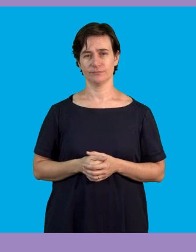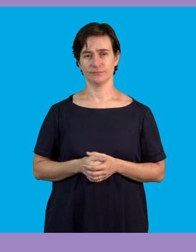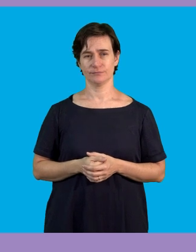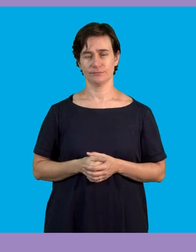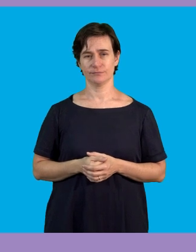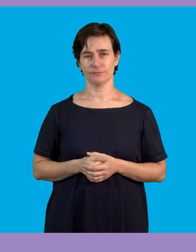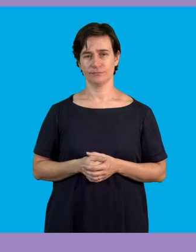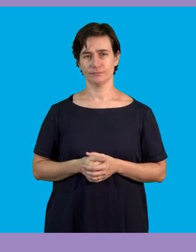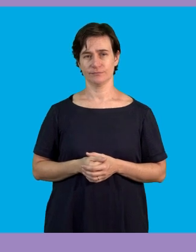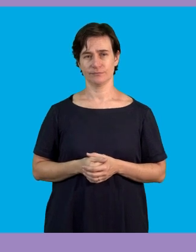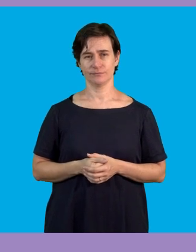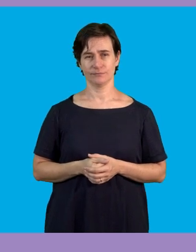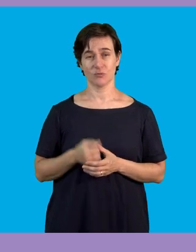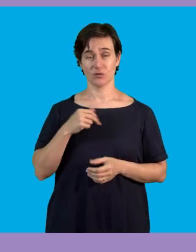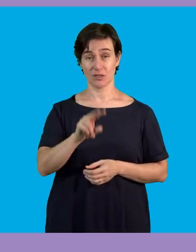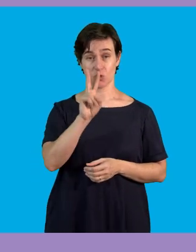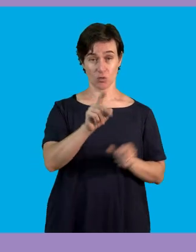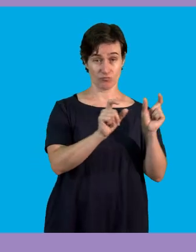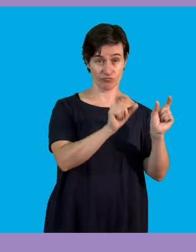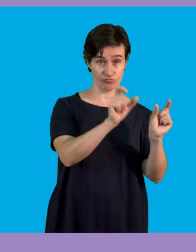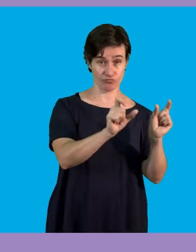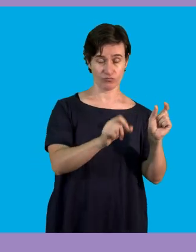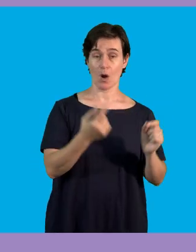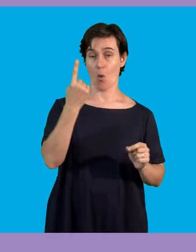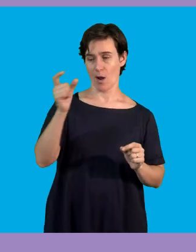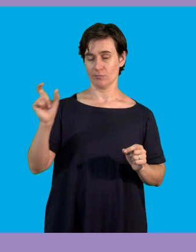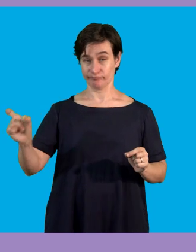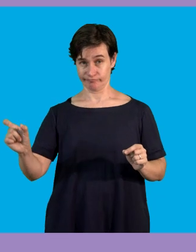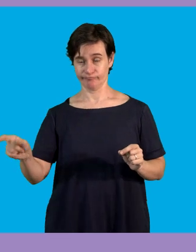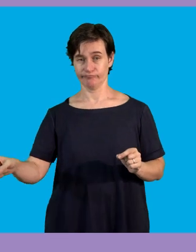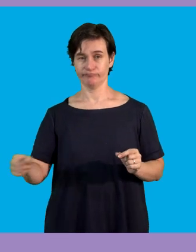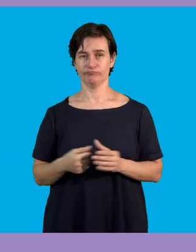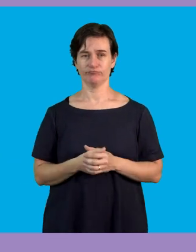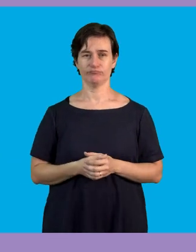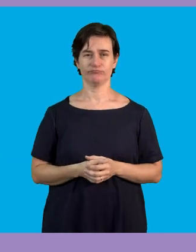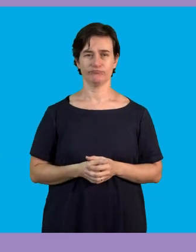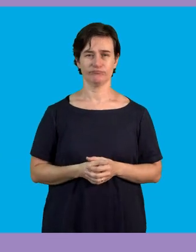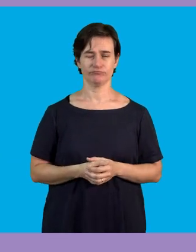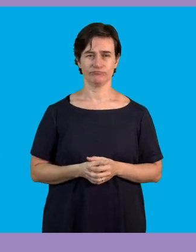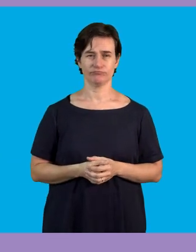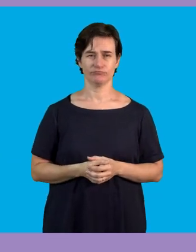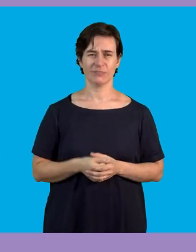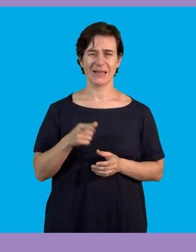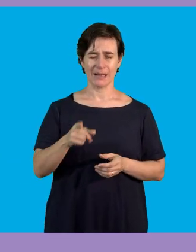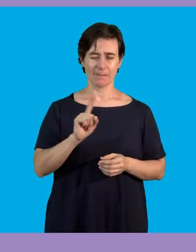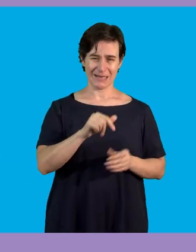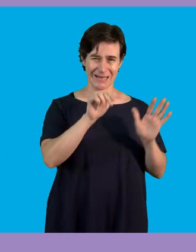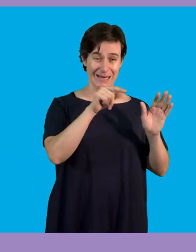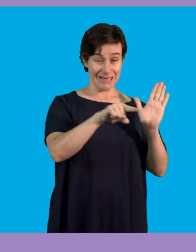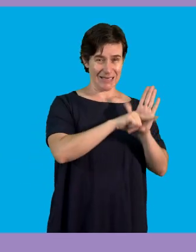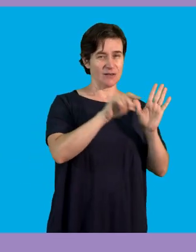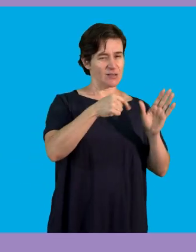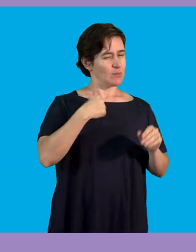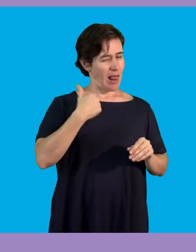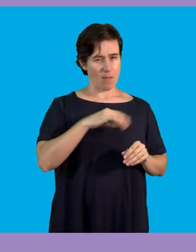now we have two terms on the left and we have one term on the right. Let's deal first with negative